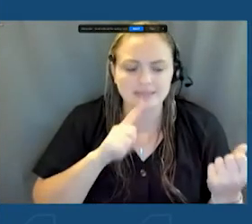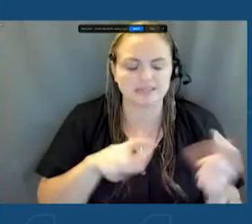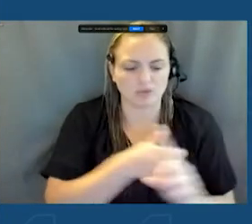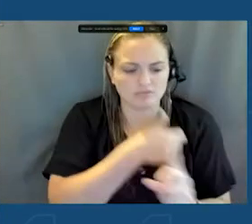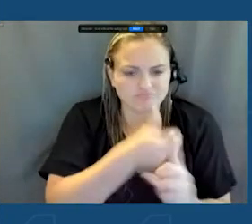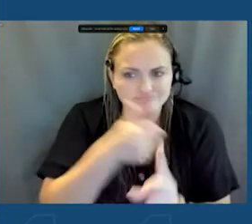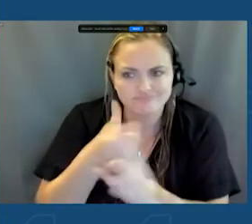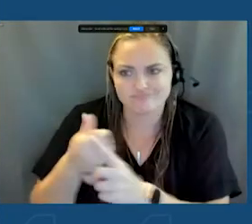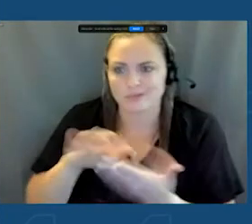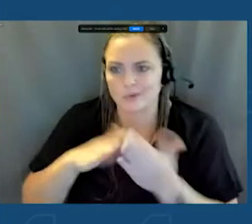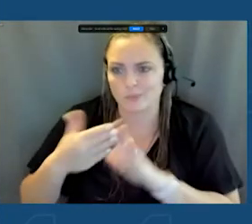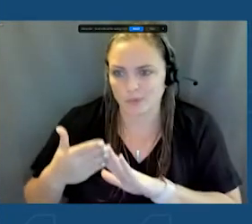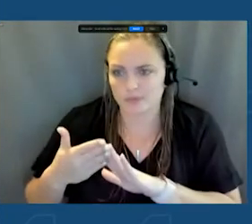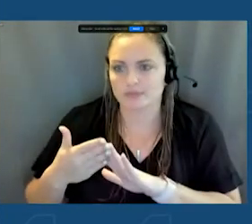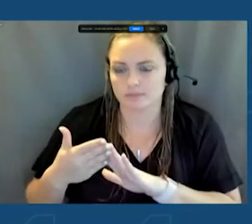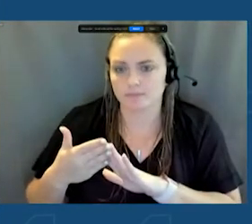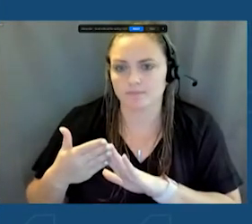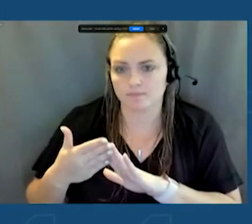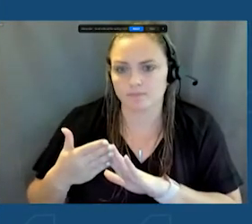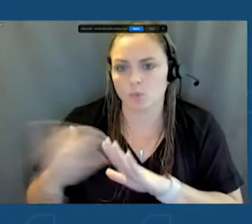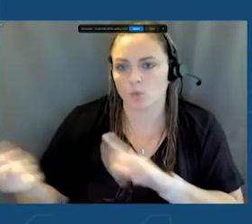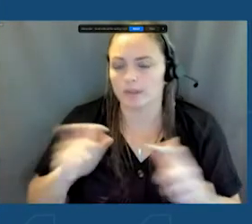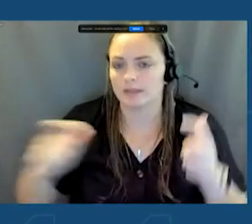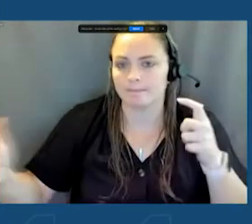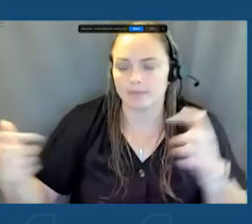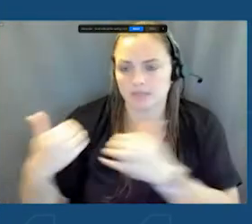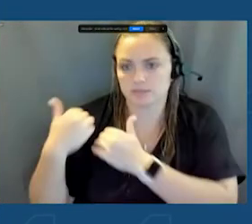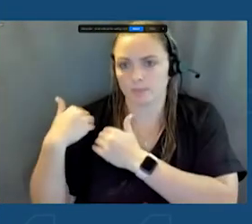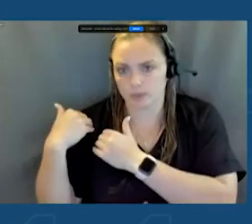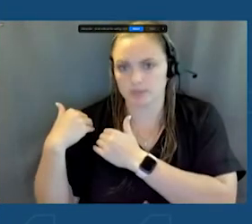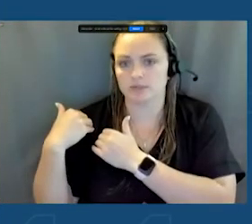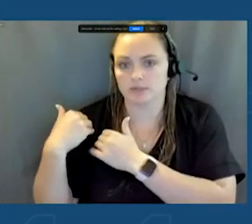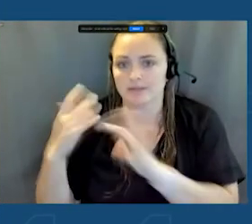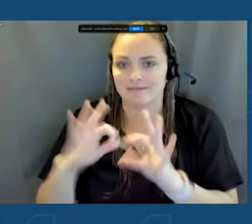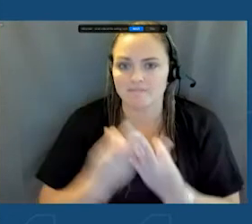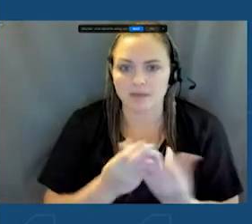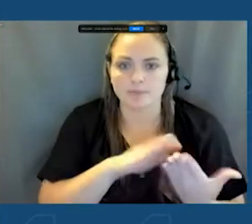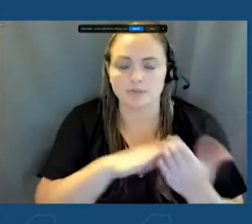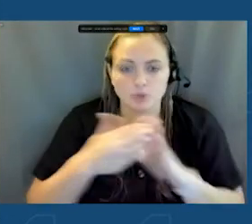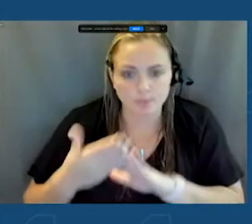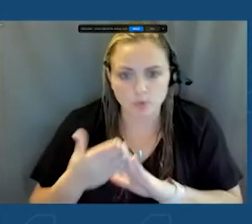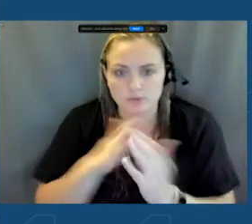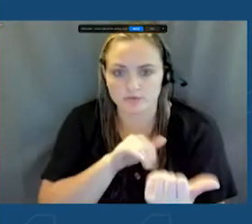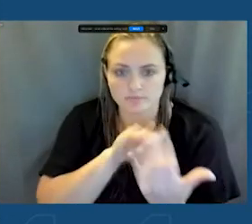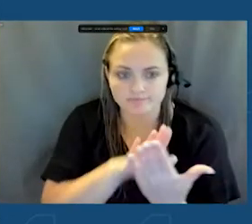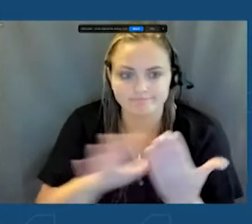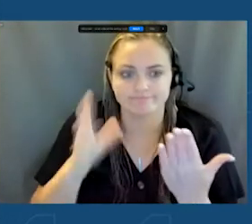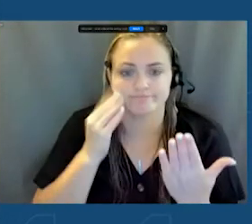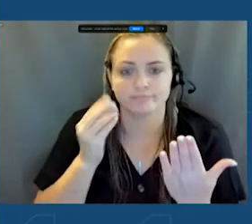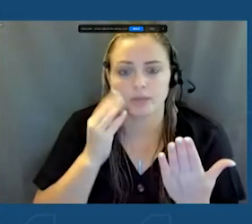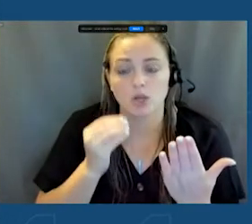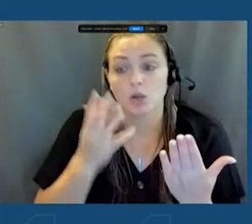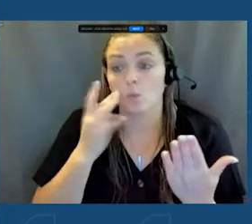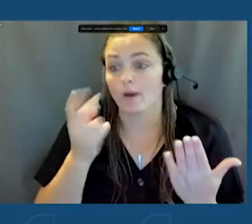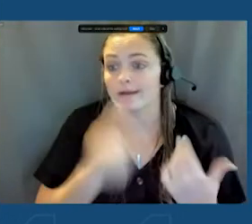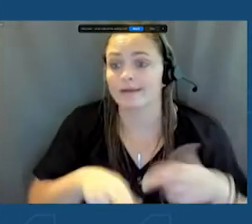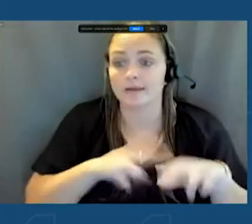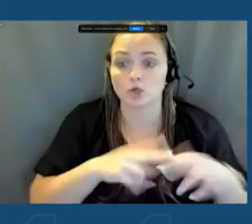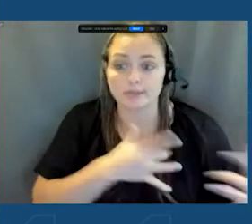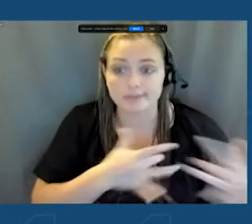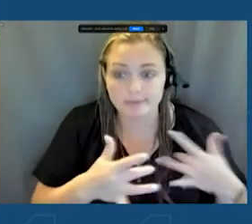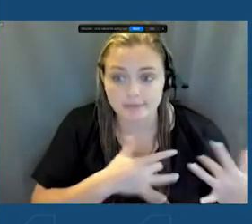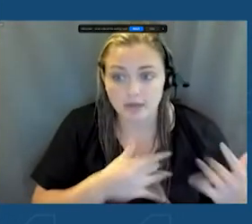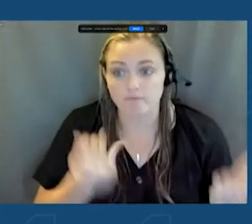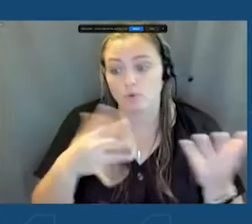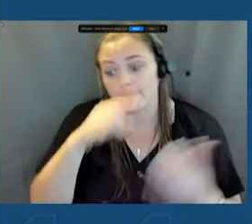state. It's one of the biggest burdens that families and communities are facing because there's increased anxiety. For a lot of